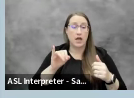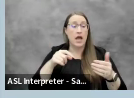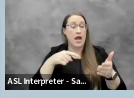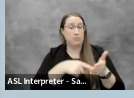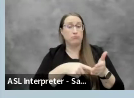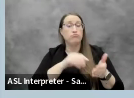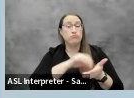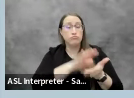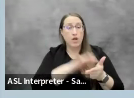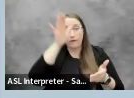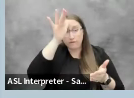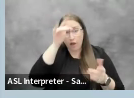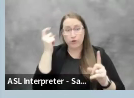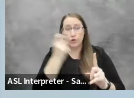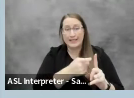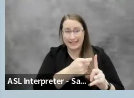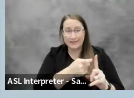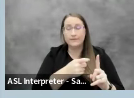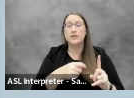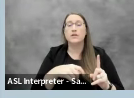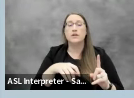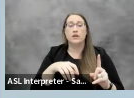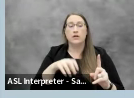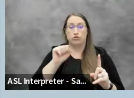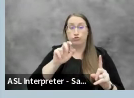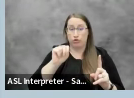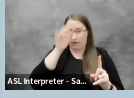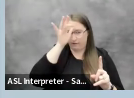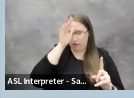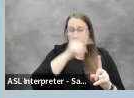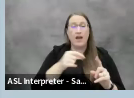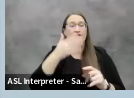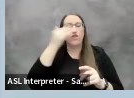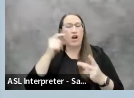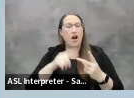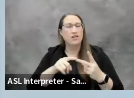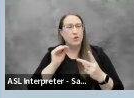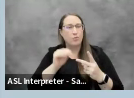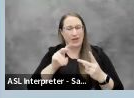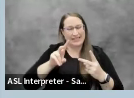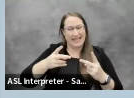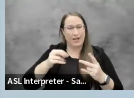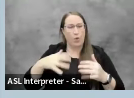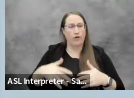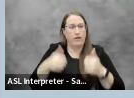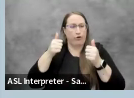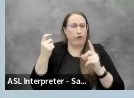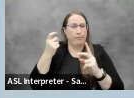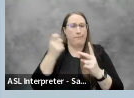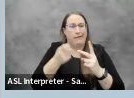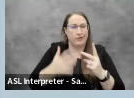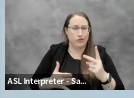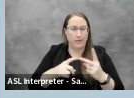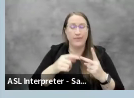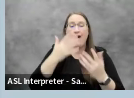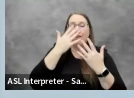father, Sean, to be the initial beneficiary, he forgot to name a second or younger beneficiary. And unfortunately,